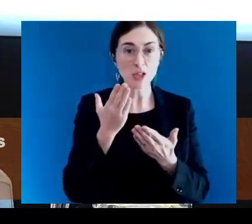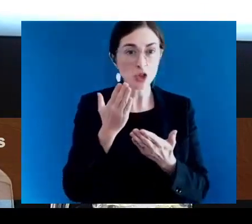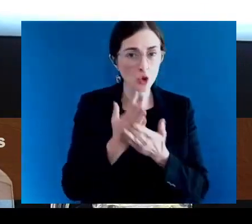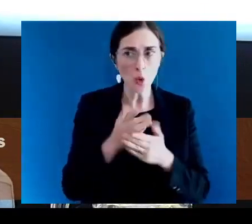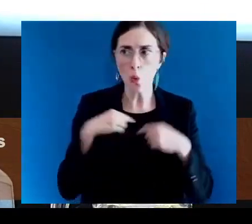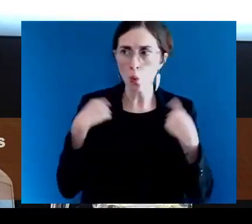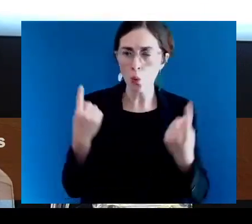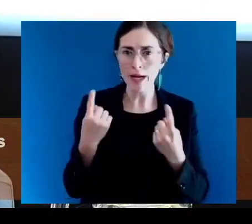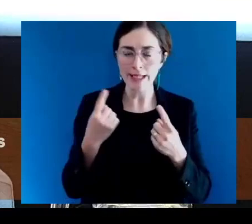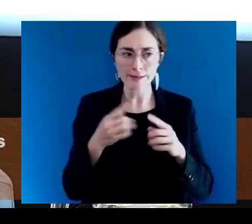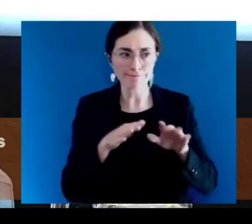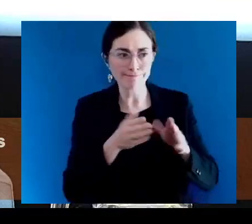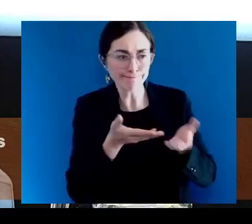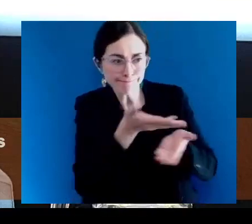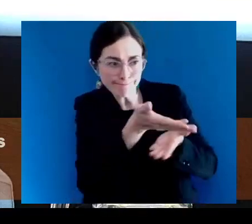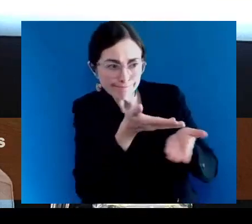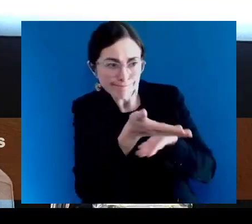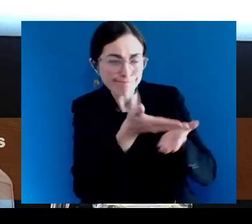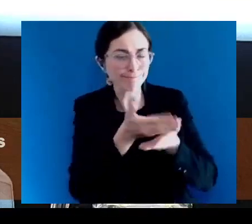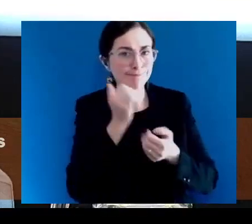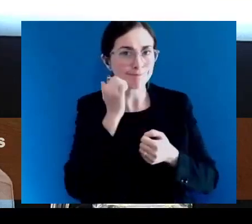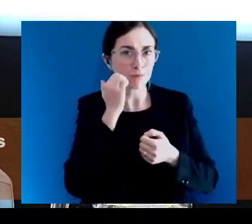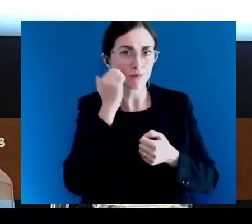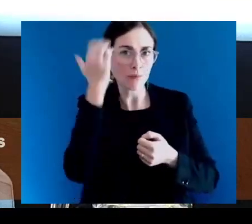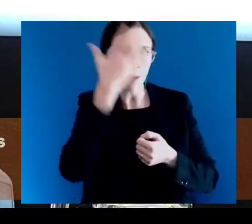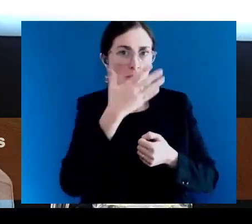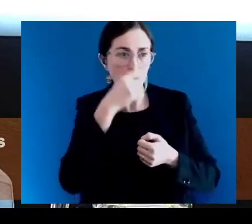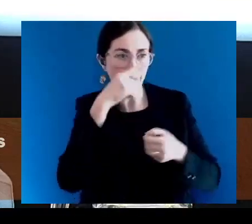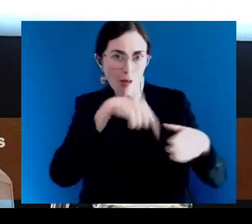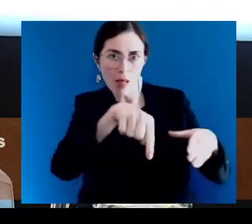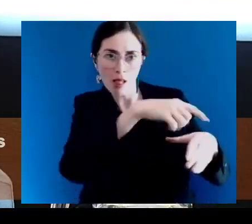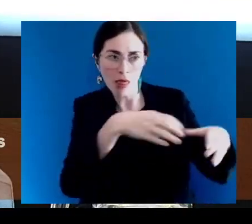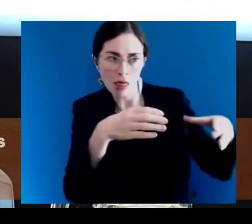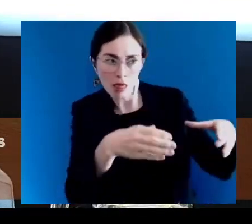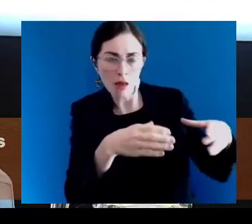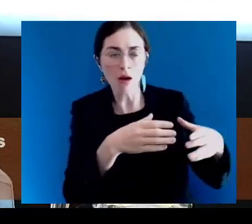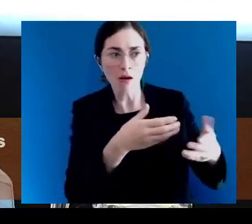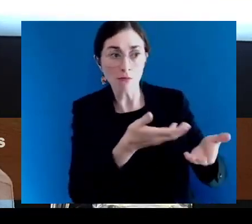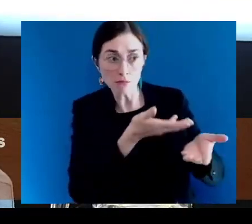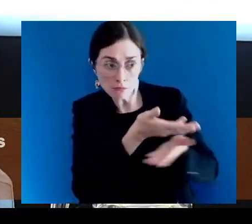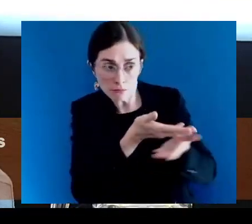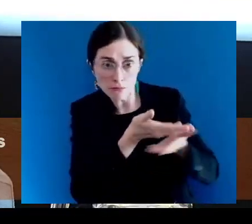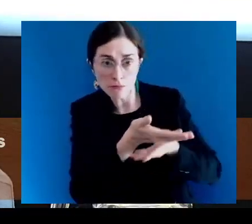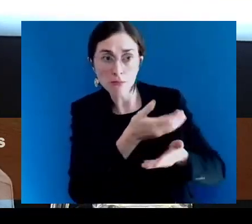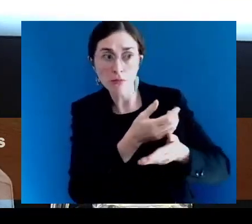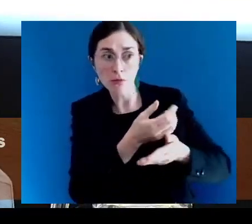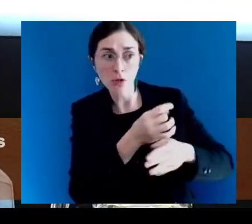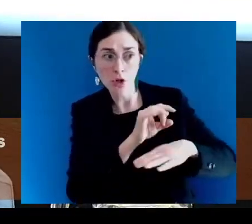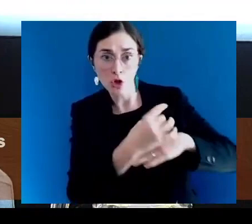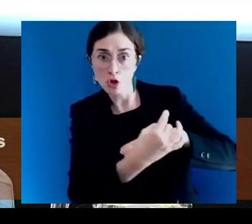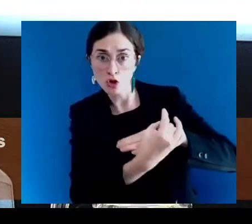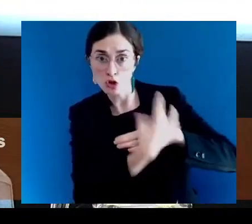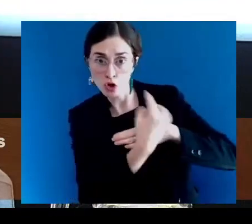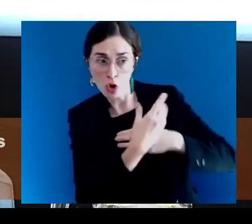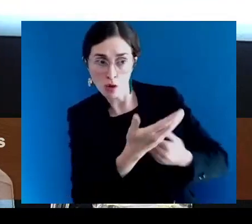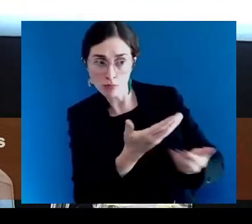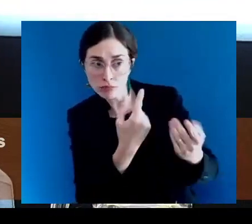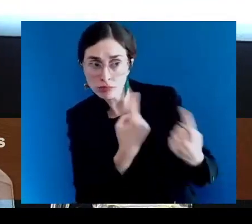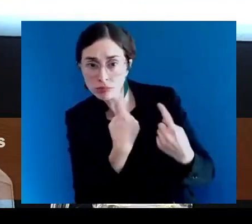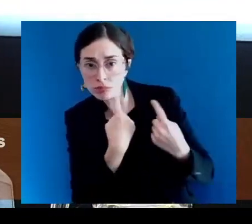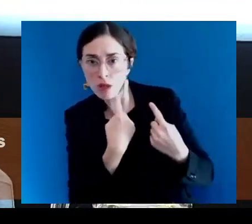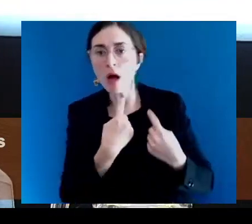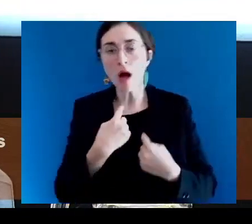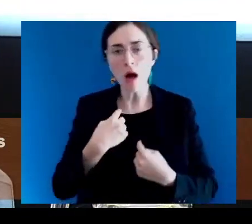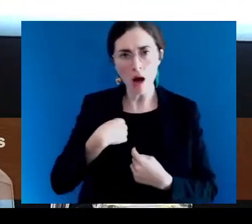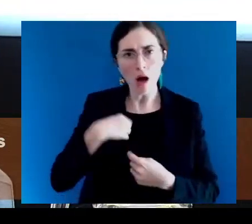of traditional owner communities, that I have confidence that we will be able to show